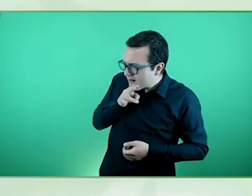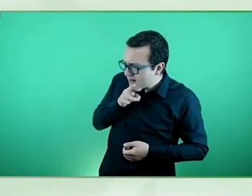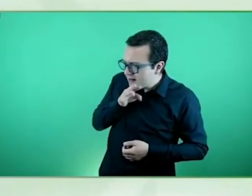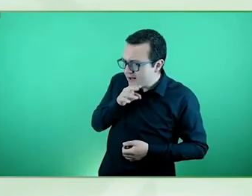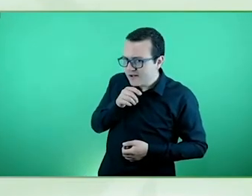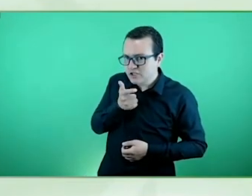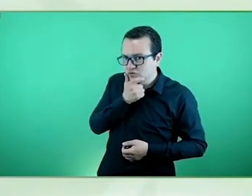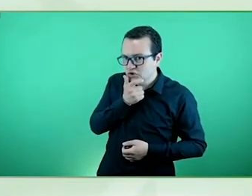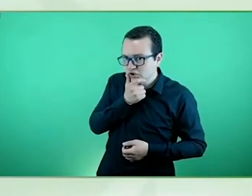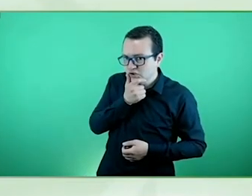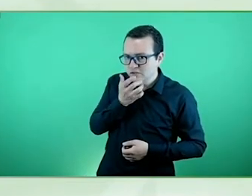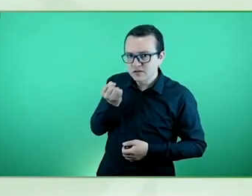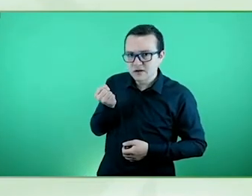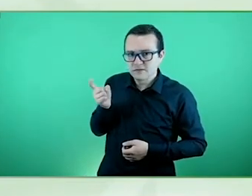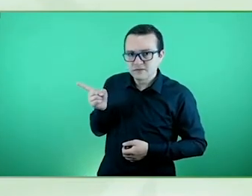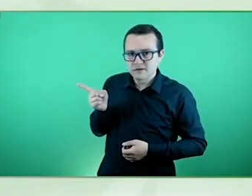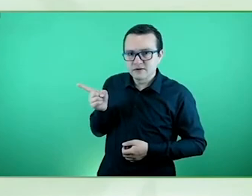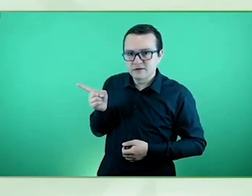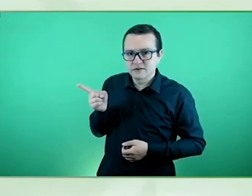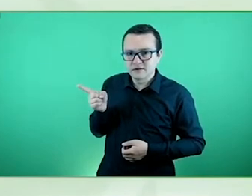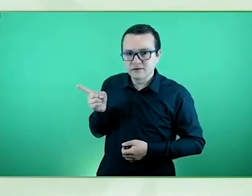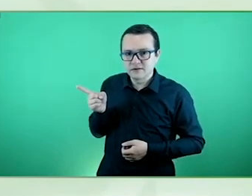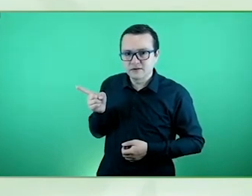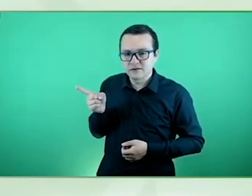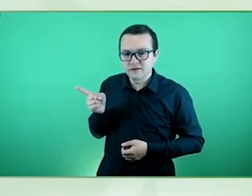Just fine. Yeah.